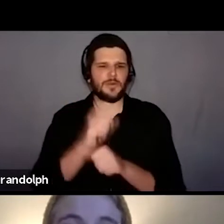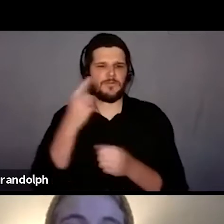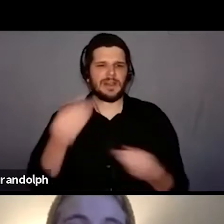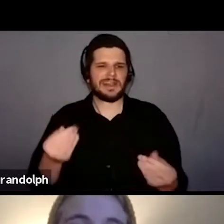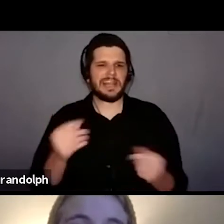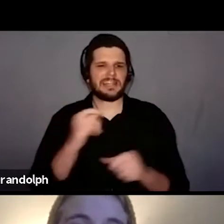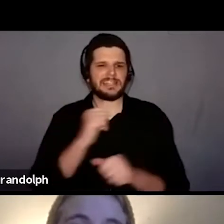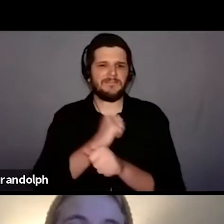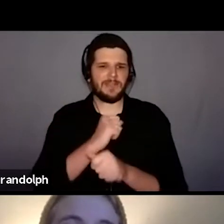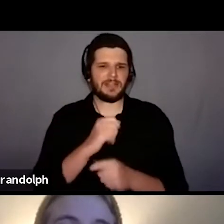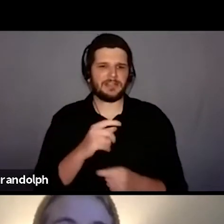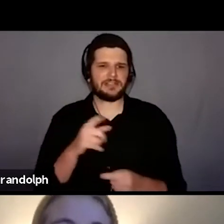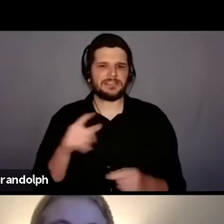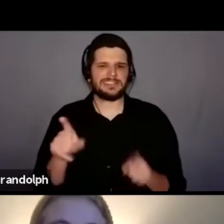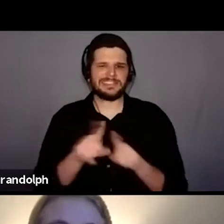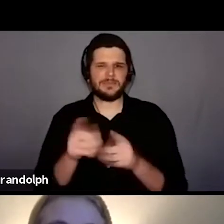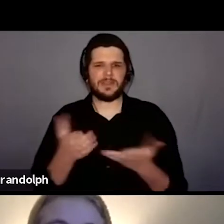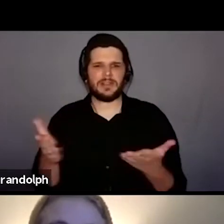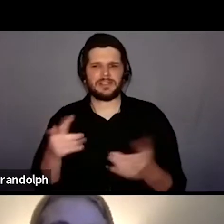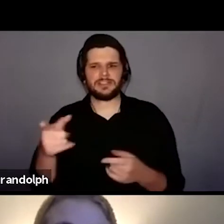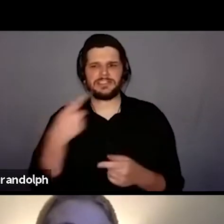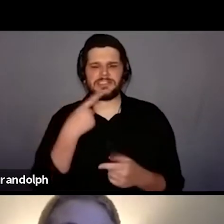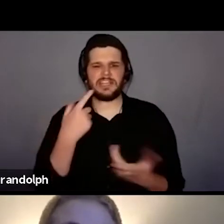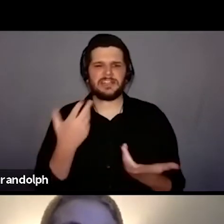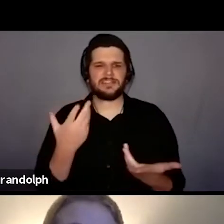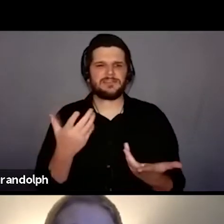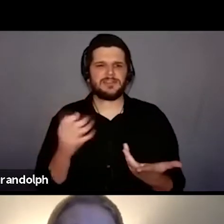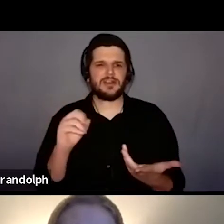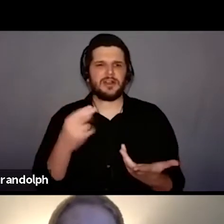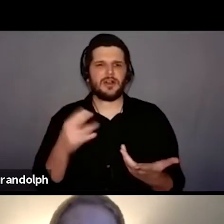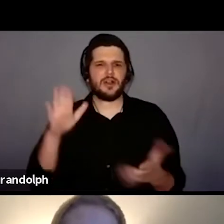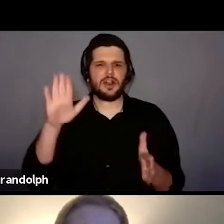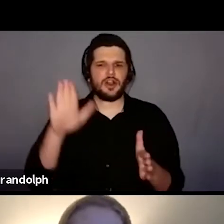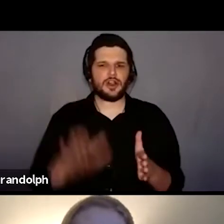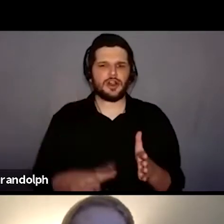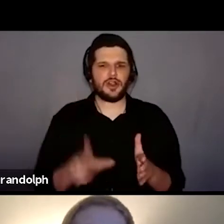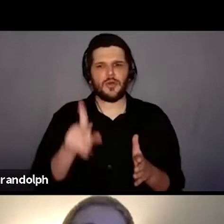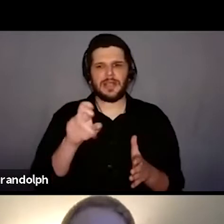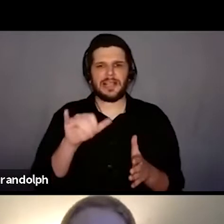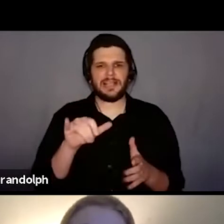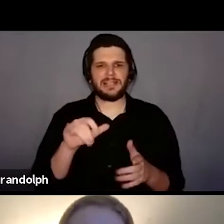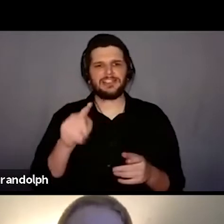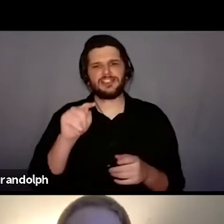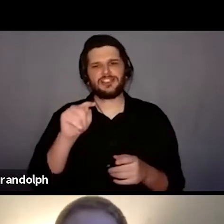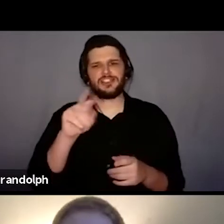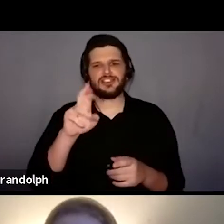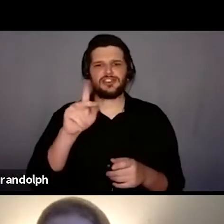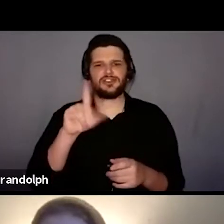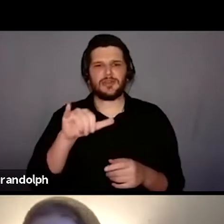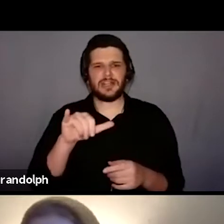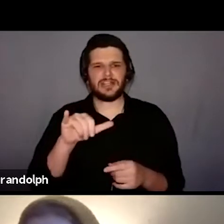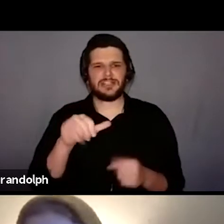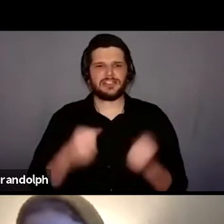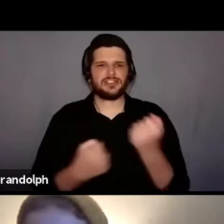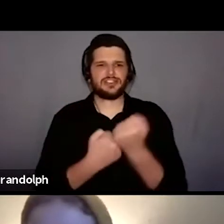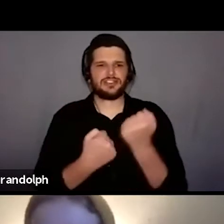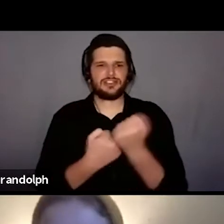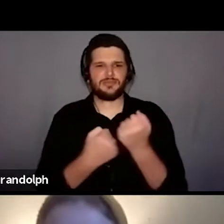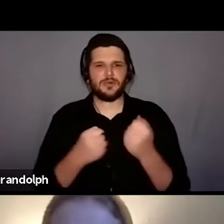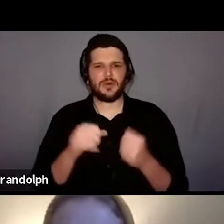about a similar thing, and she was kind of said, oh, it's like low-key trendy to like support Indigenous rights